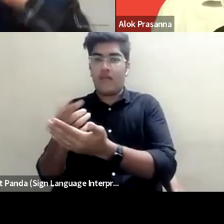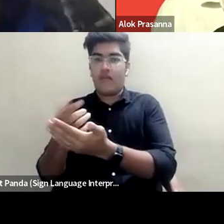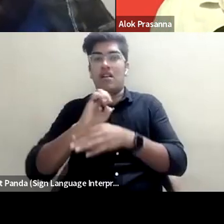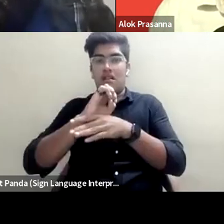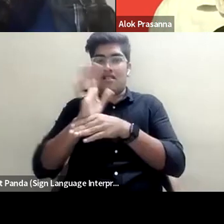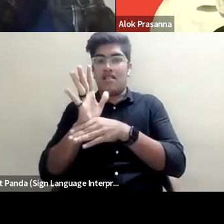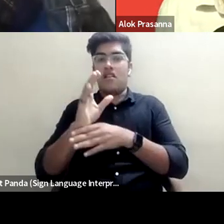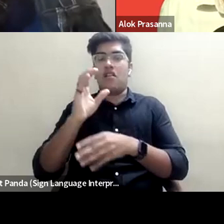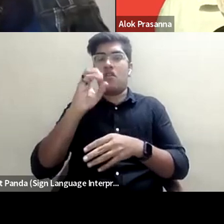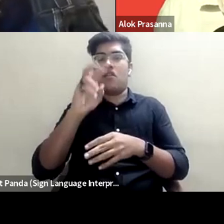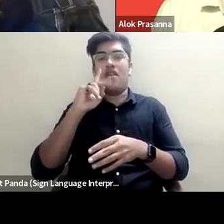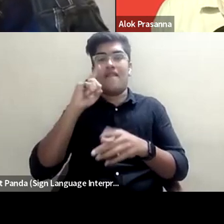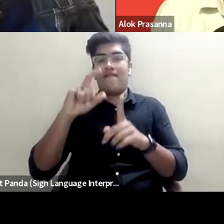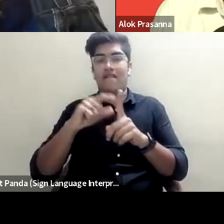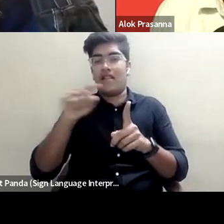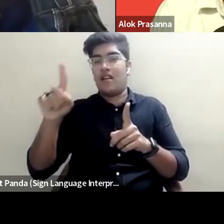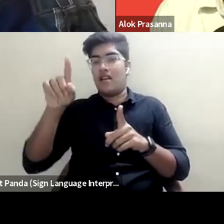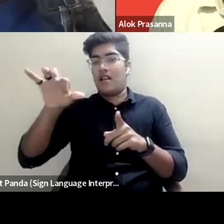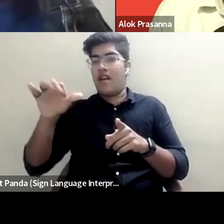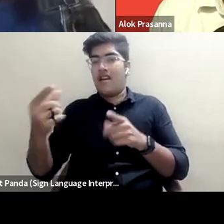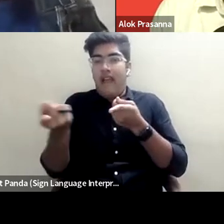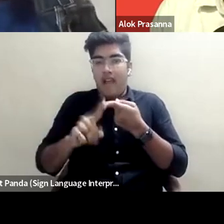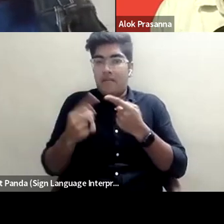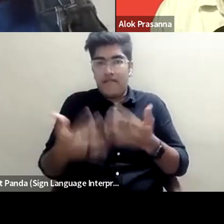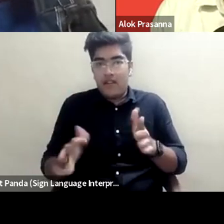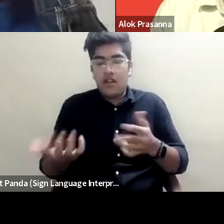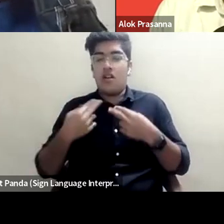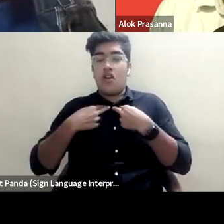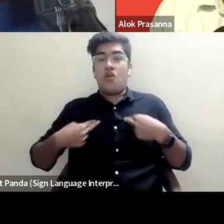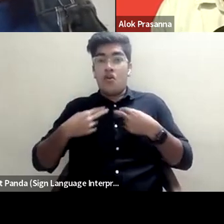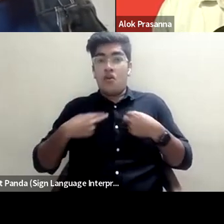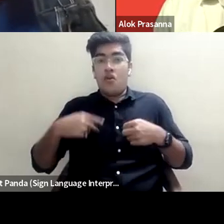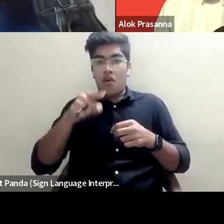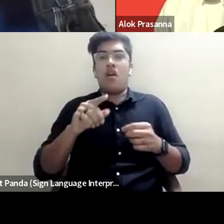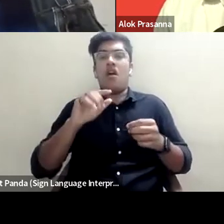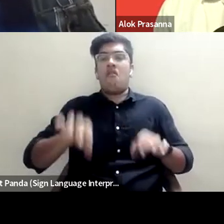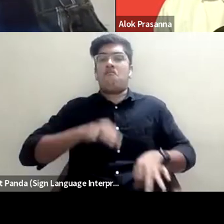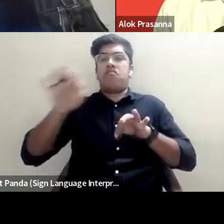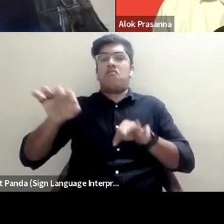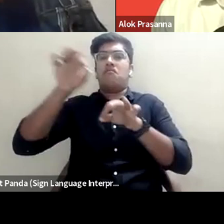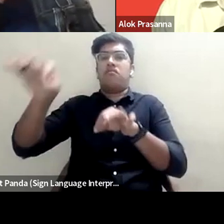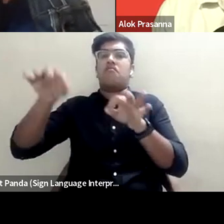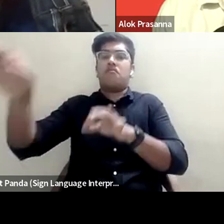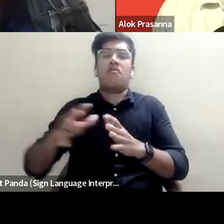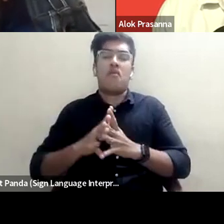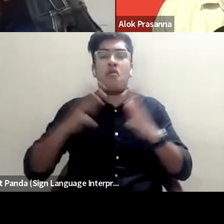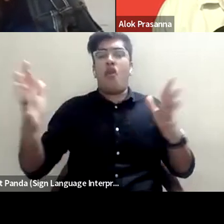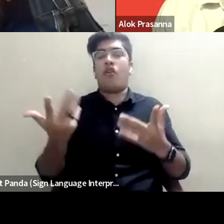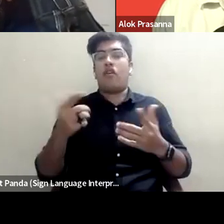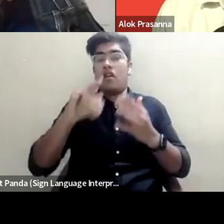happened. Court after court is adjourning cases en bloc. We are not even looking at the cases which are